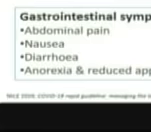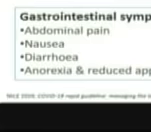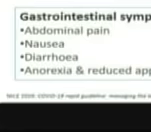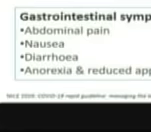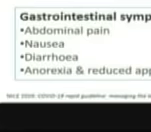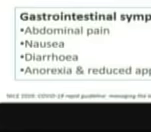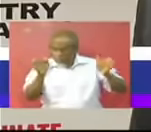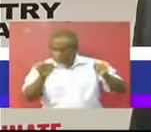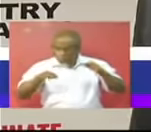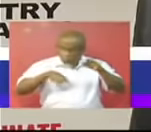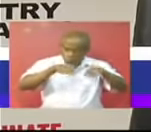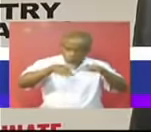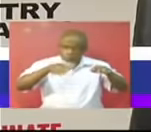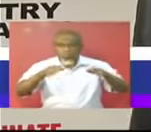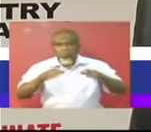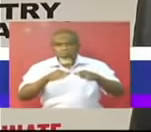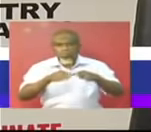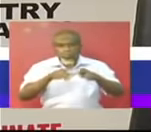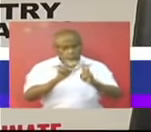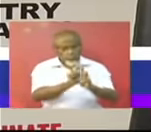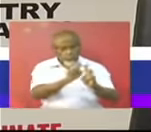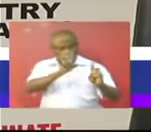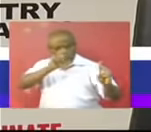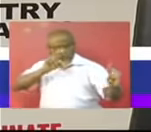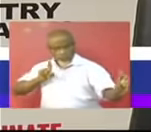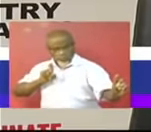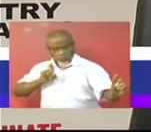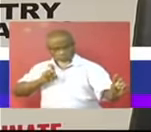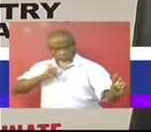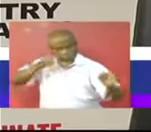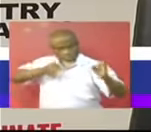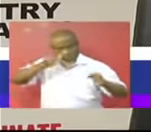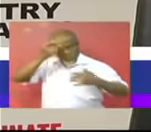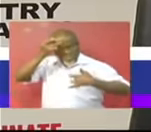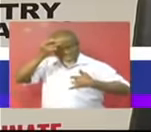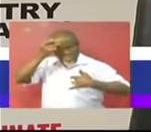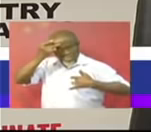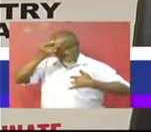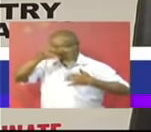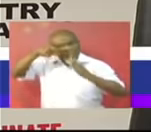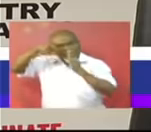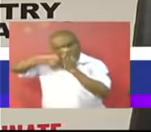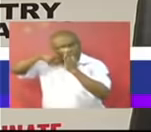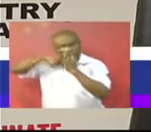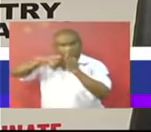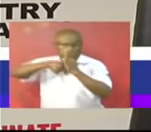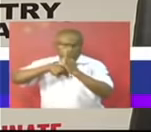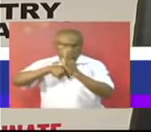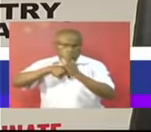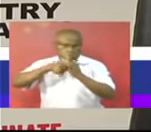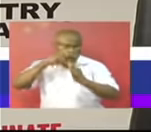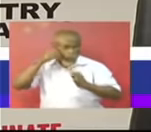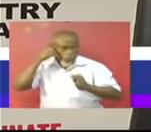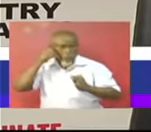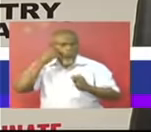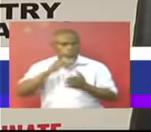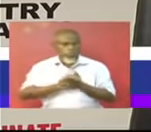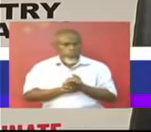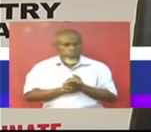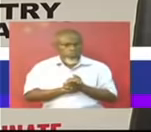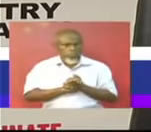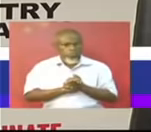public, social distancing, staying at home if you are ill, and washing hands. Fortunate for us, we now